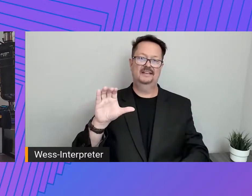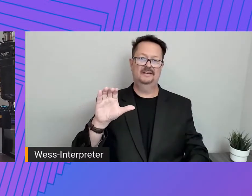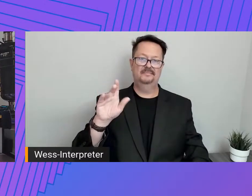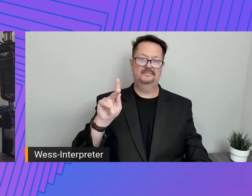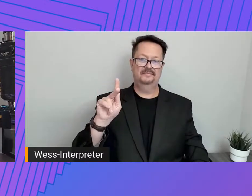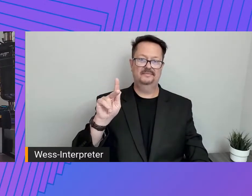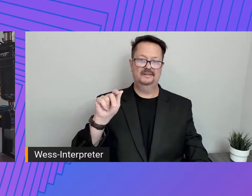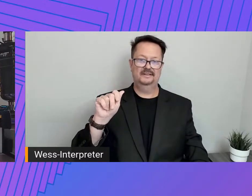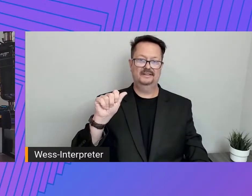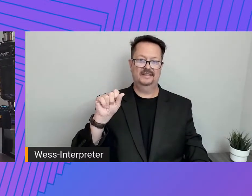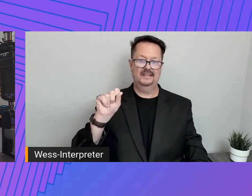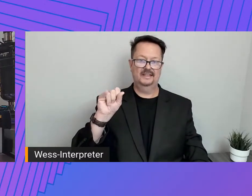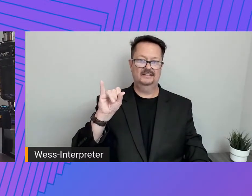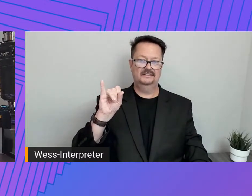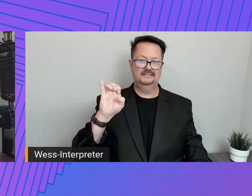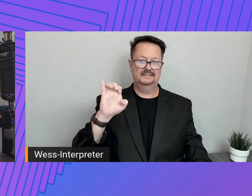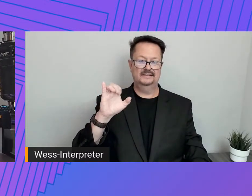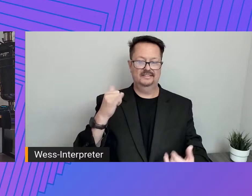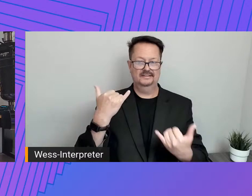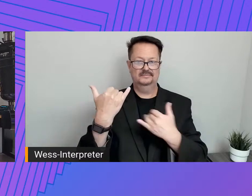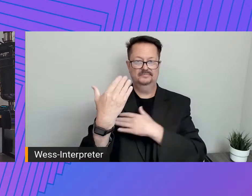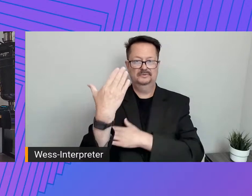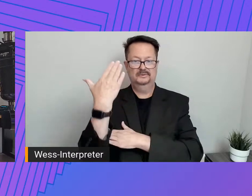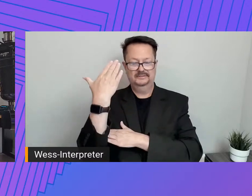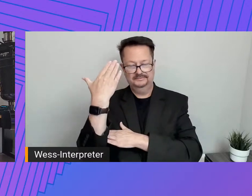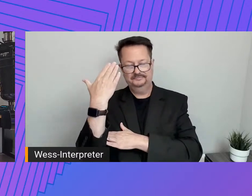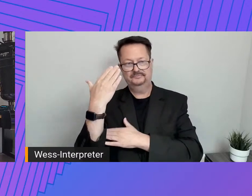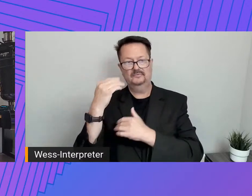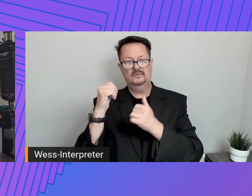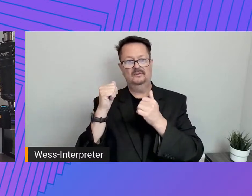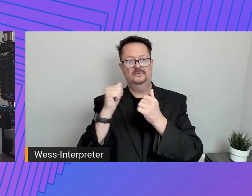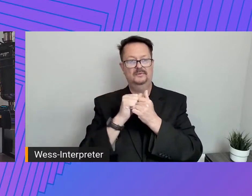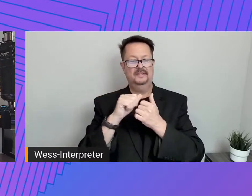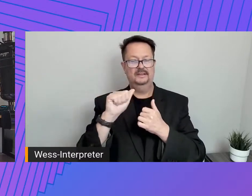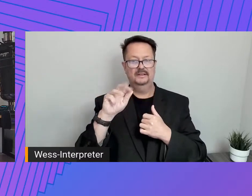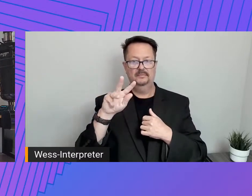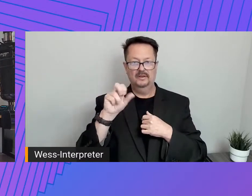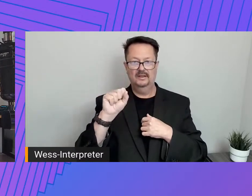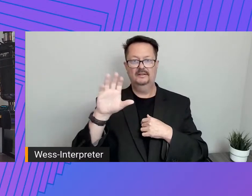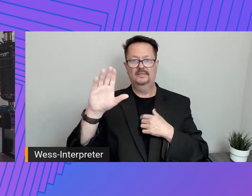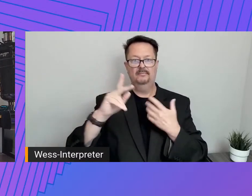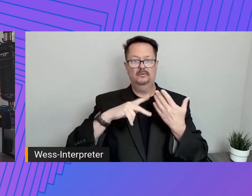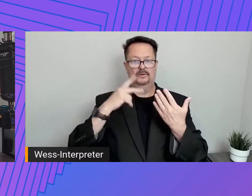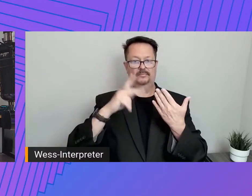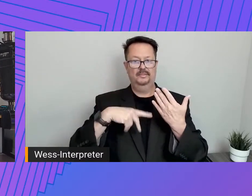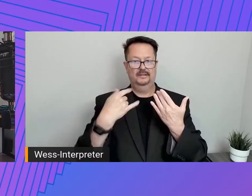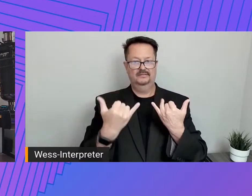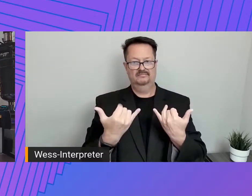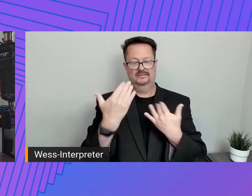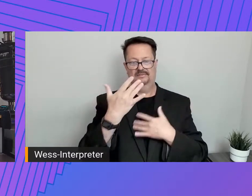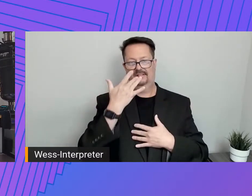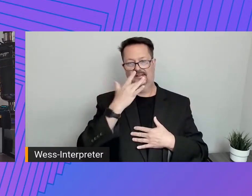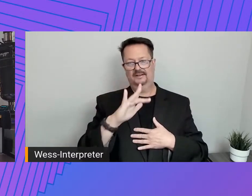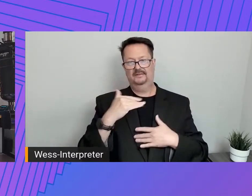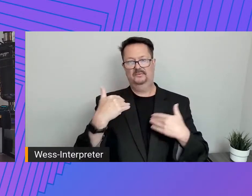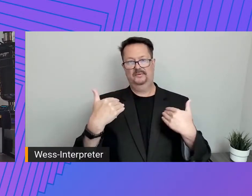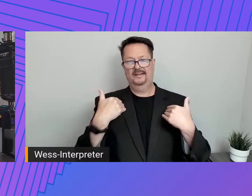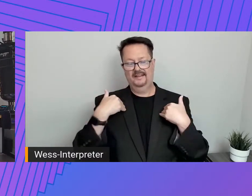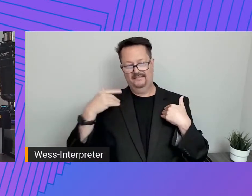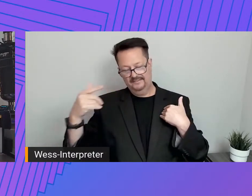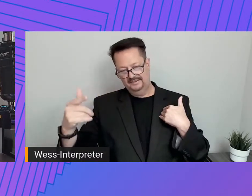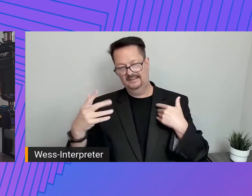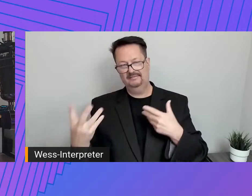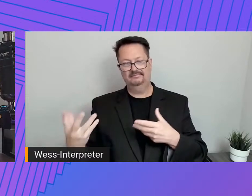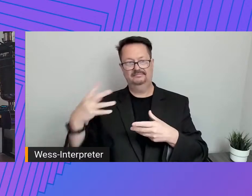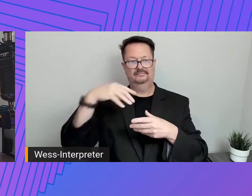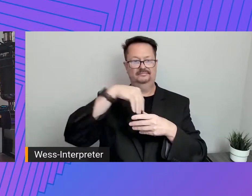AWS heroes and the program there. We're really lucky to have him as part of the event today and as part of the Container Heroes